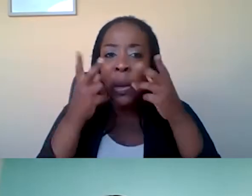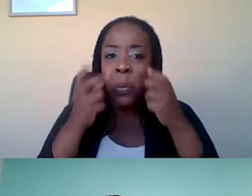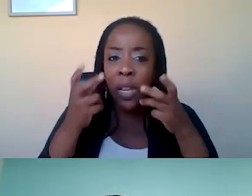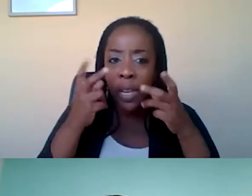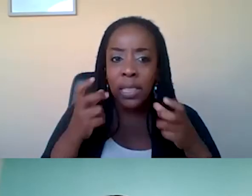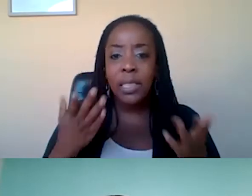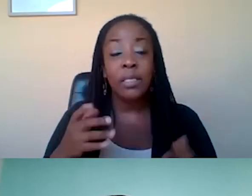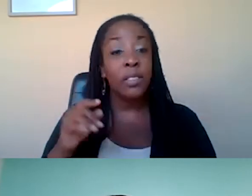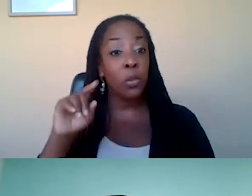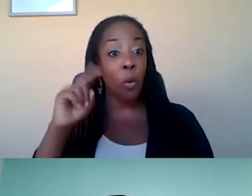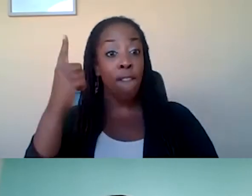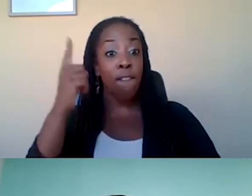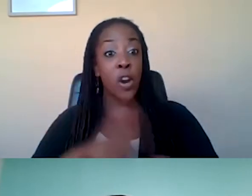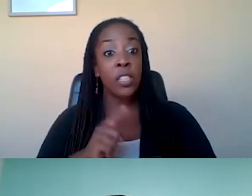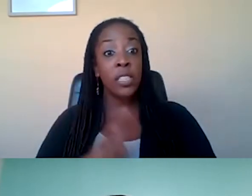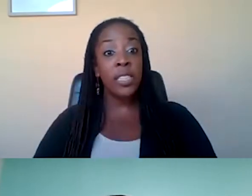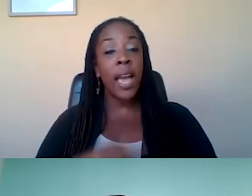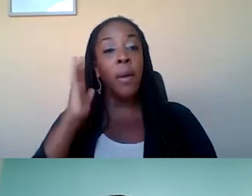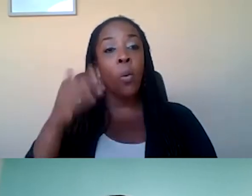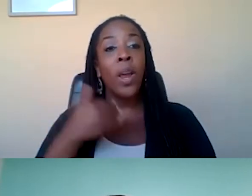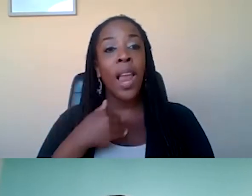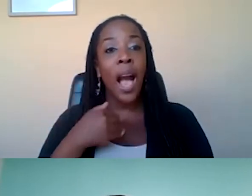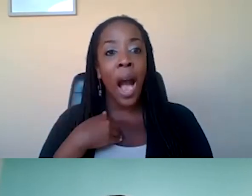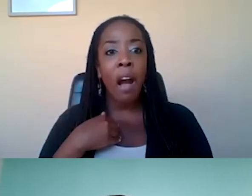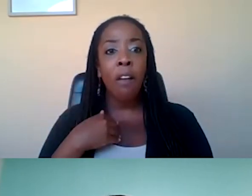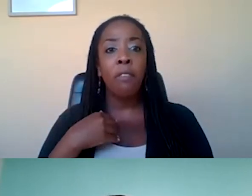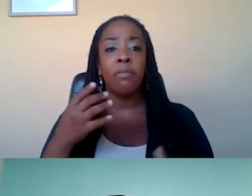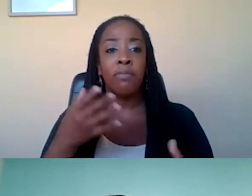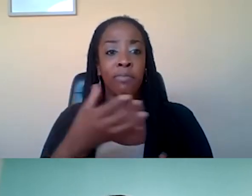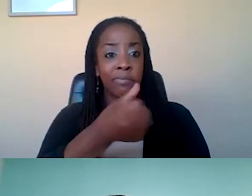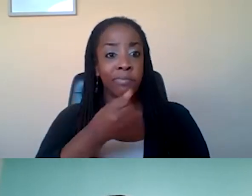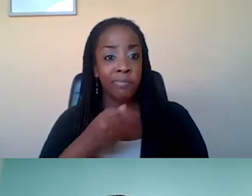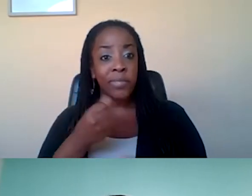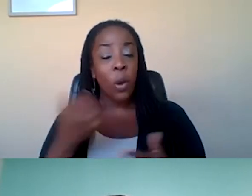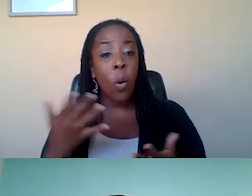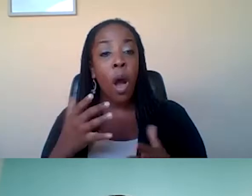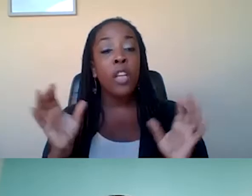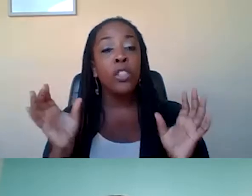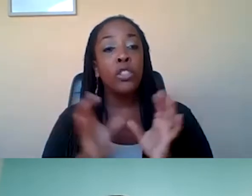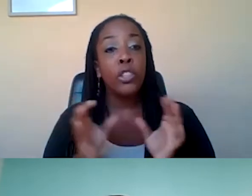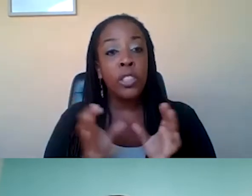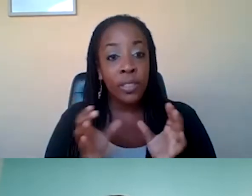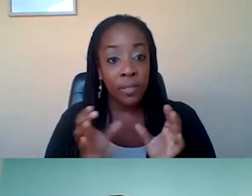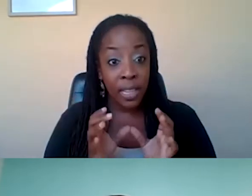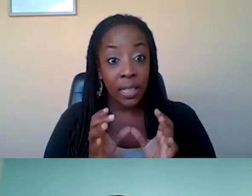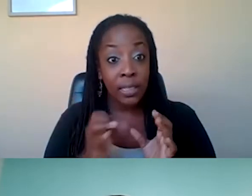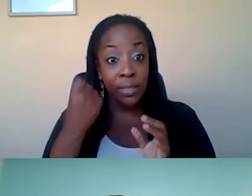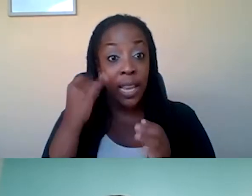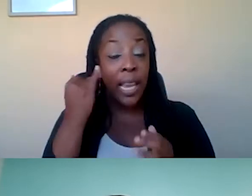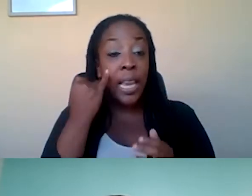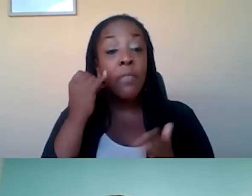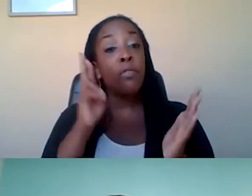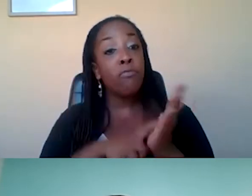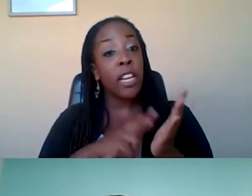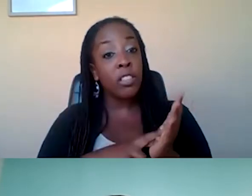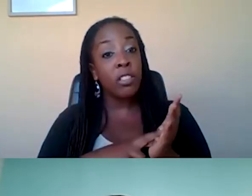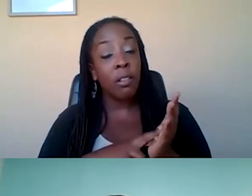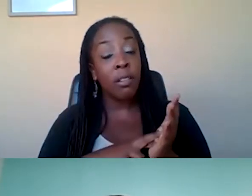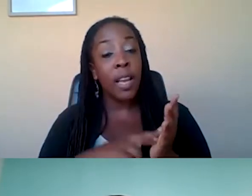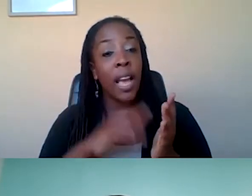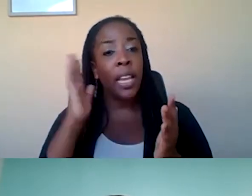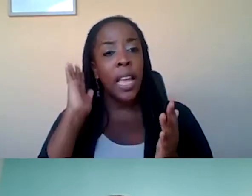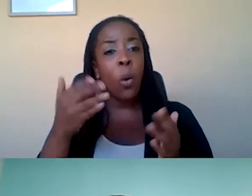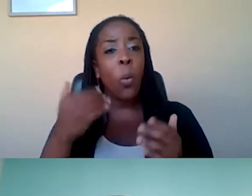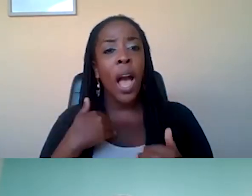have a certificate of registration when they register as a person with a disability. So they will have a document